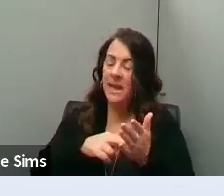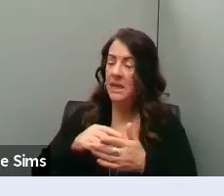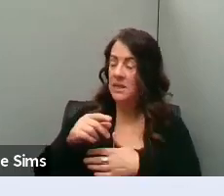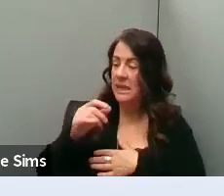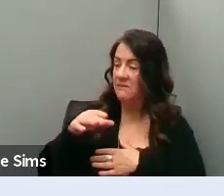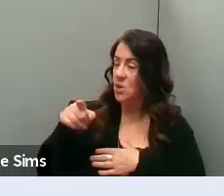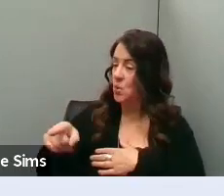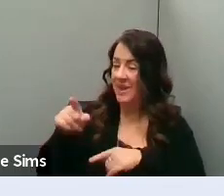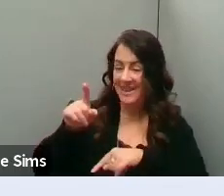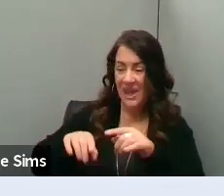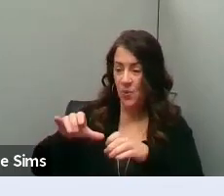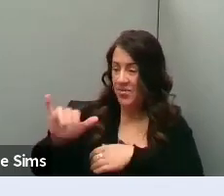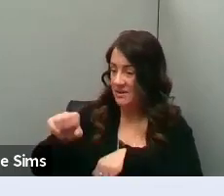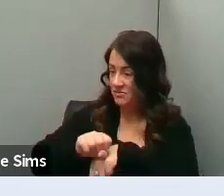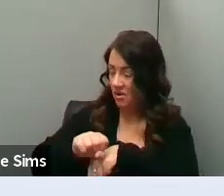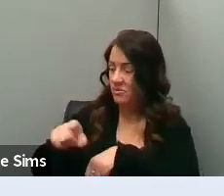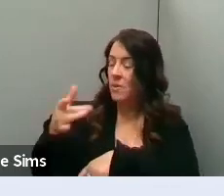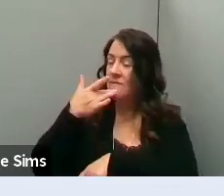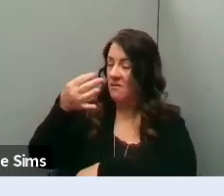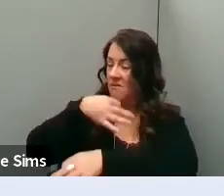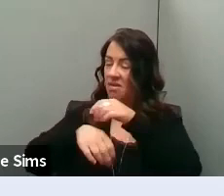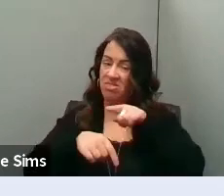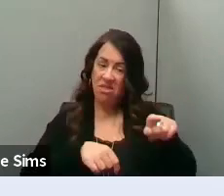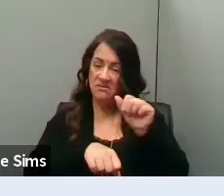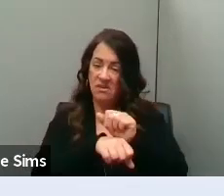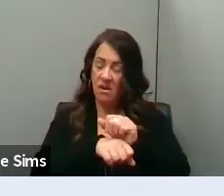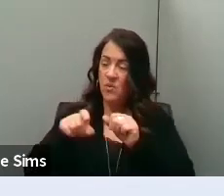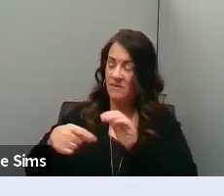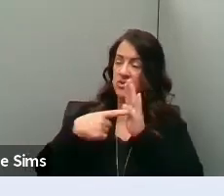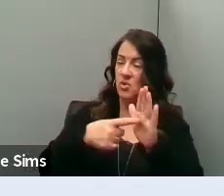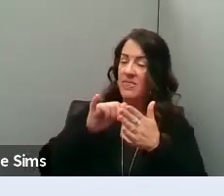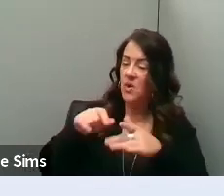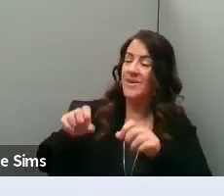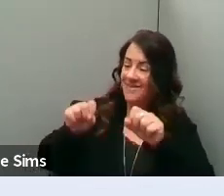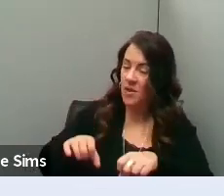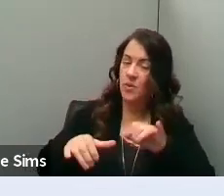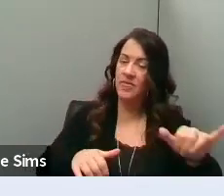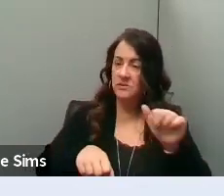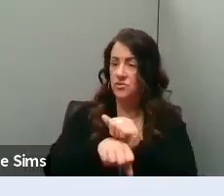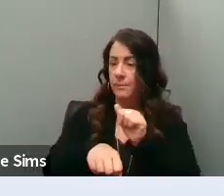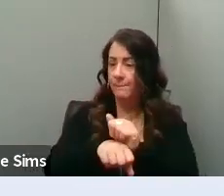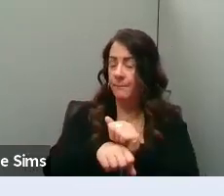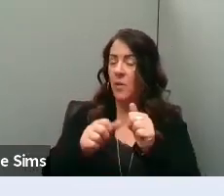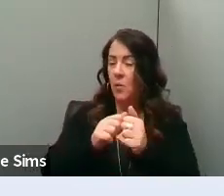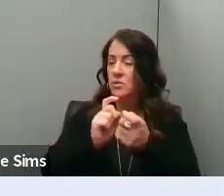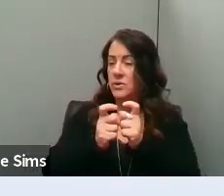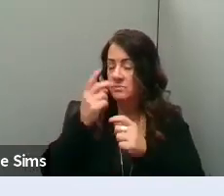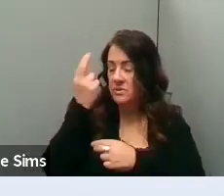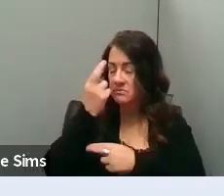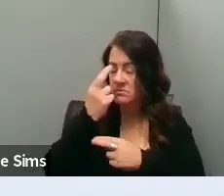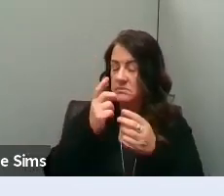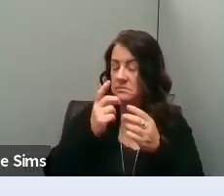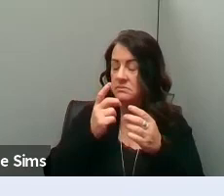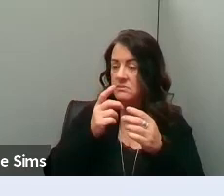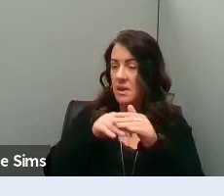the accommodation that you're granted. If you're actually changing jobs within the company, that also can